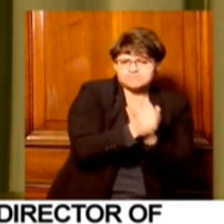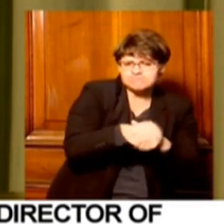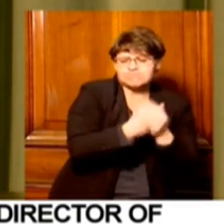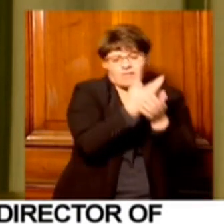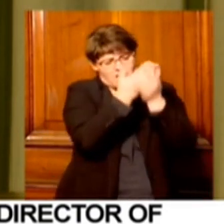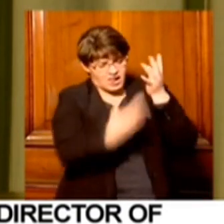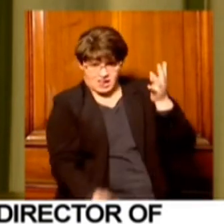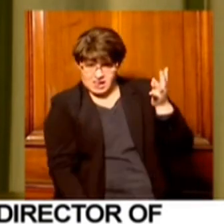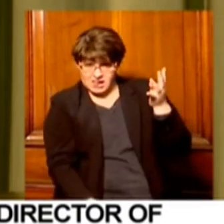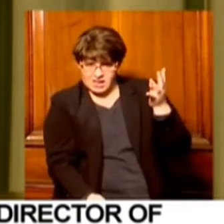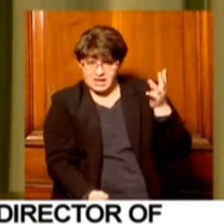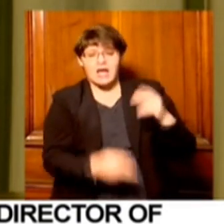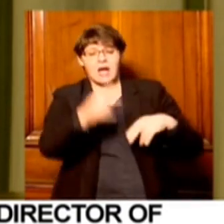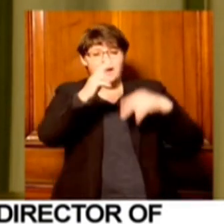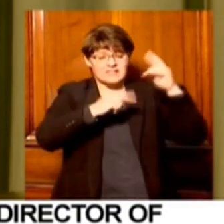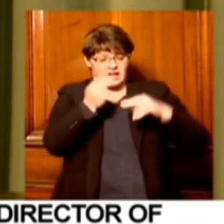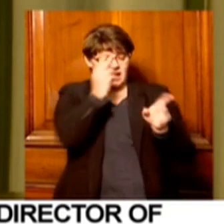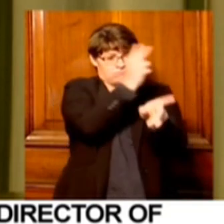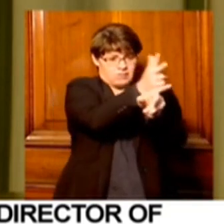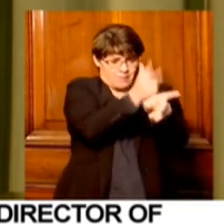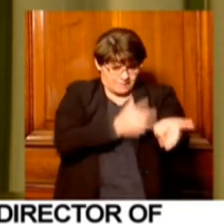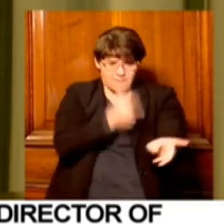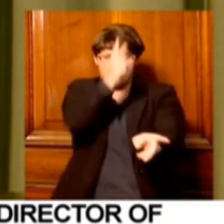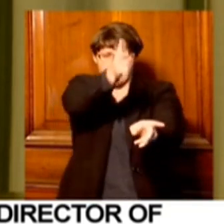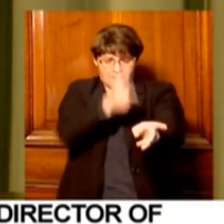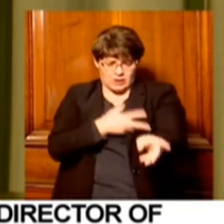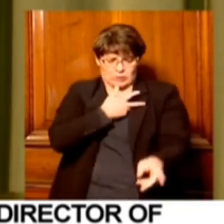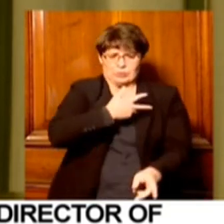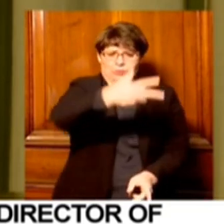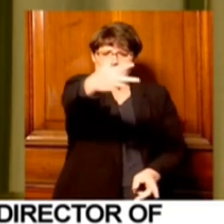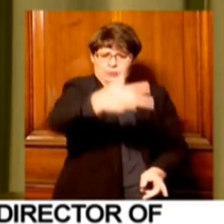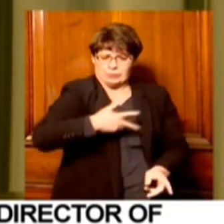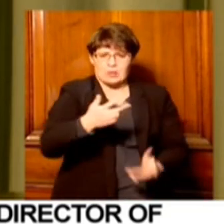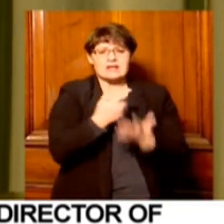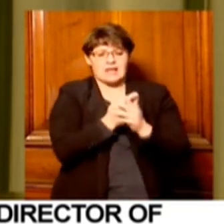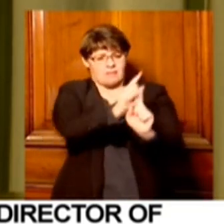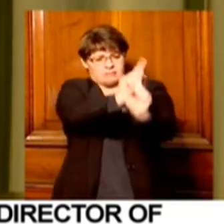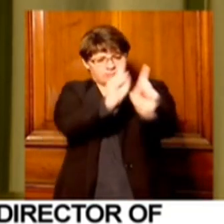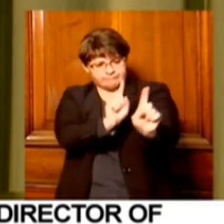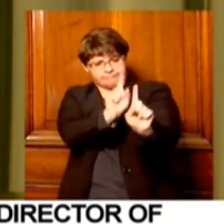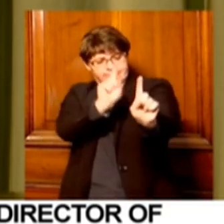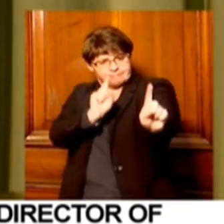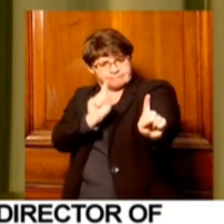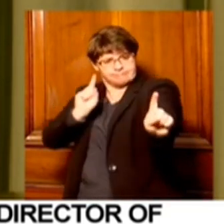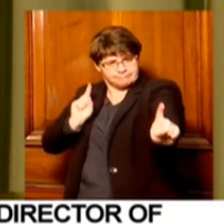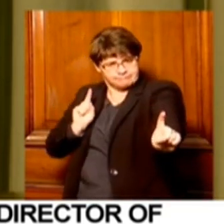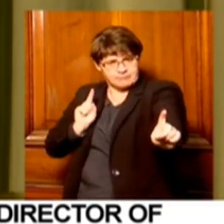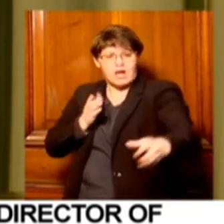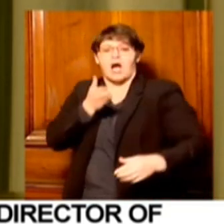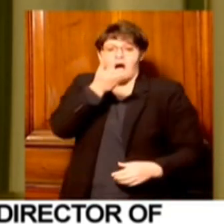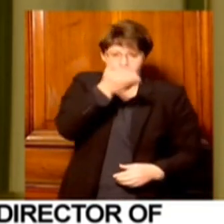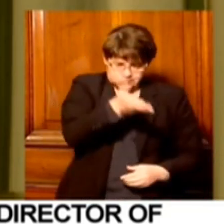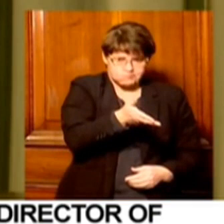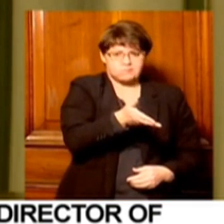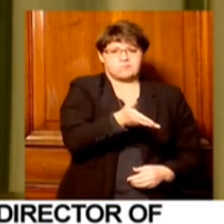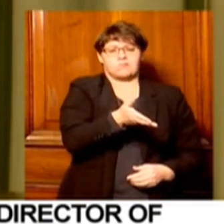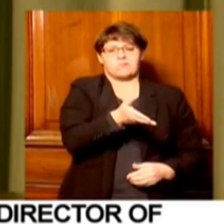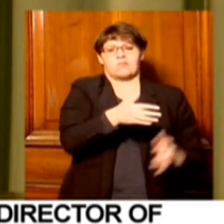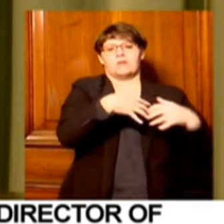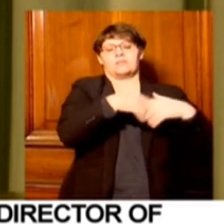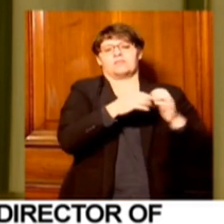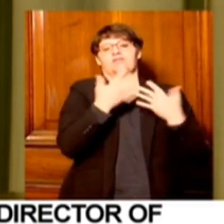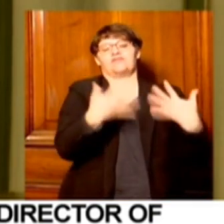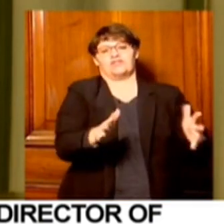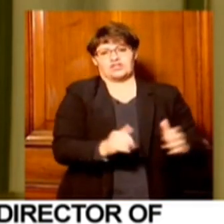transport facilities, as well as social distancing, have been in place, we have now placed